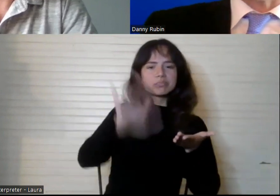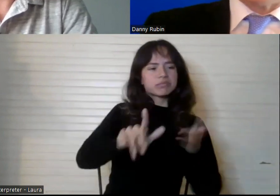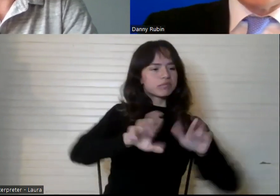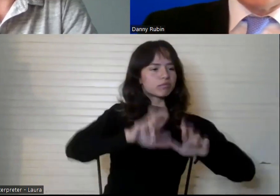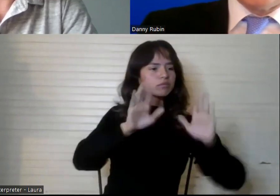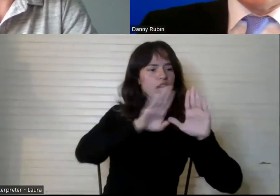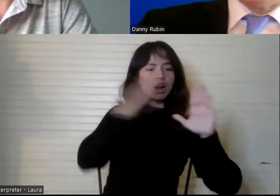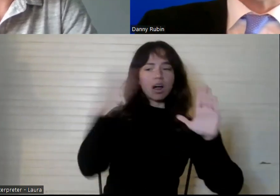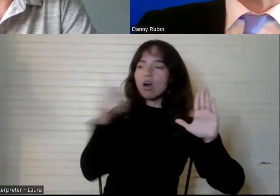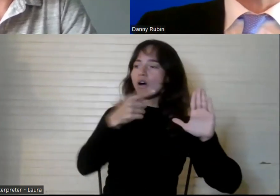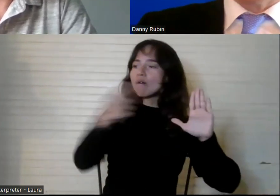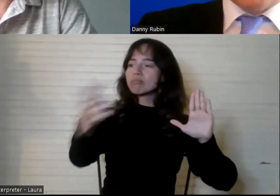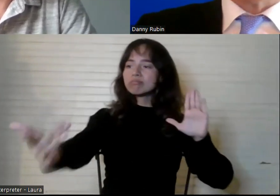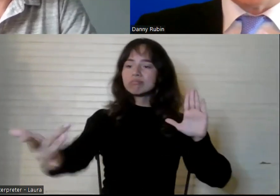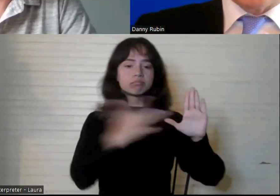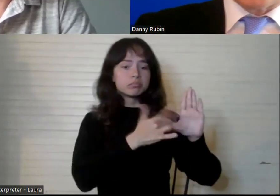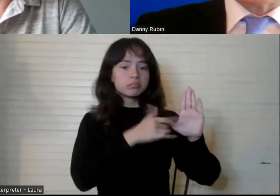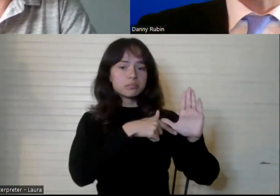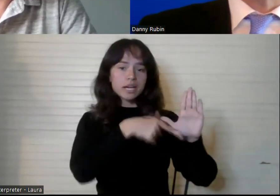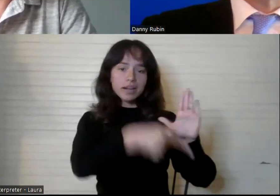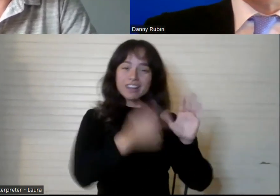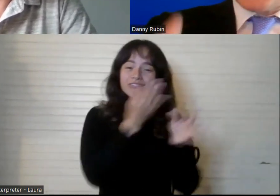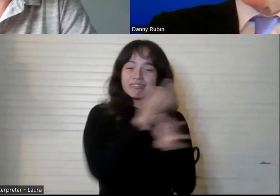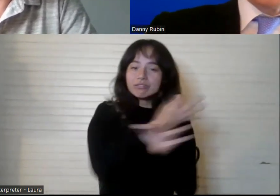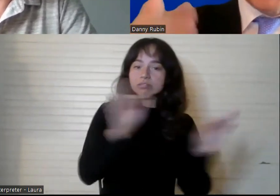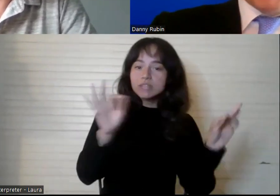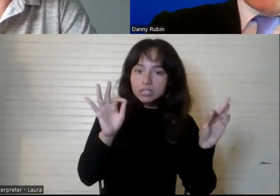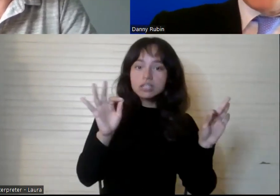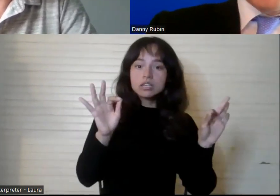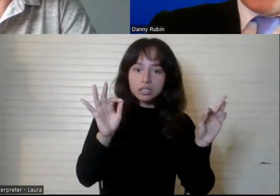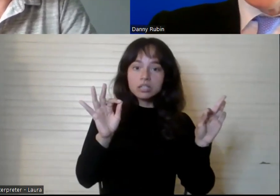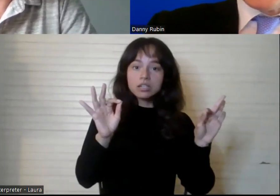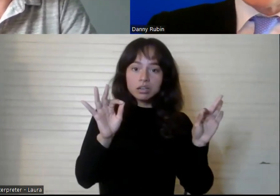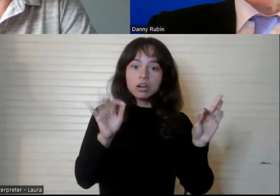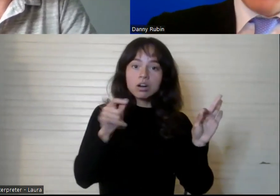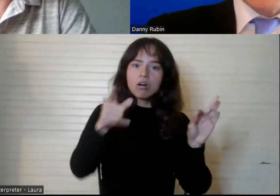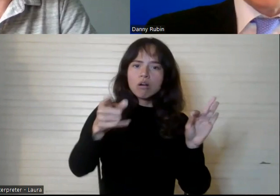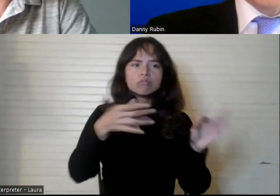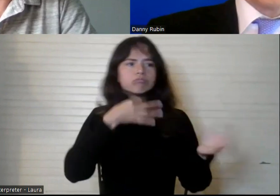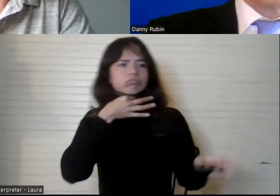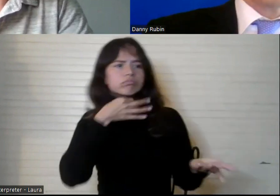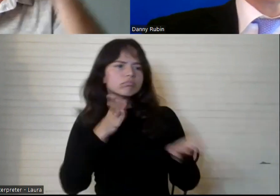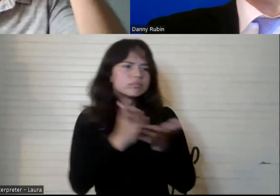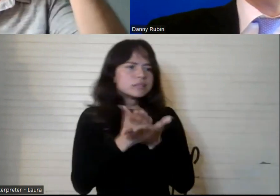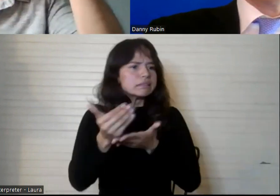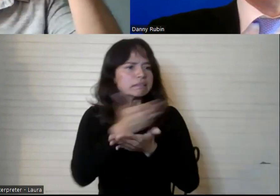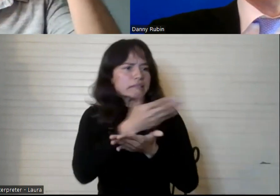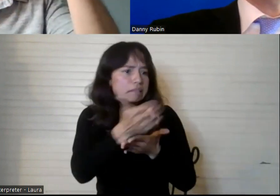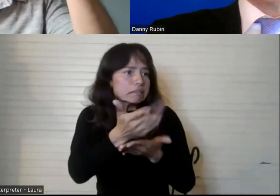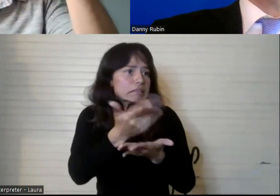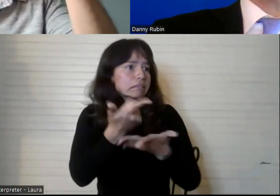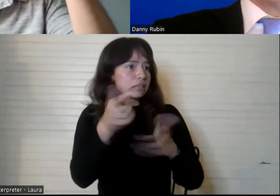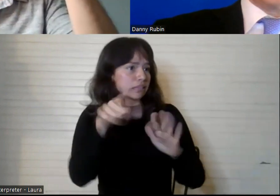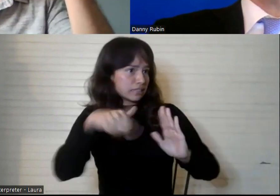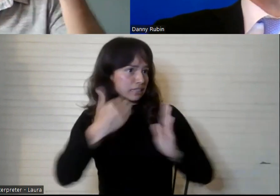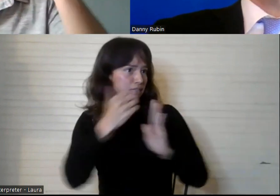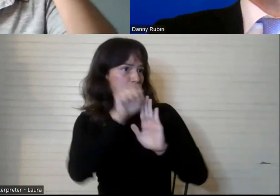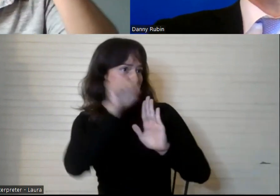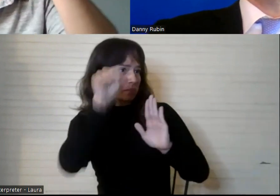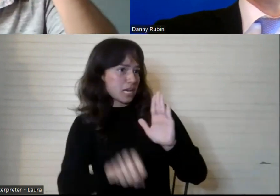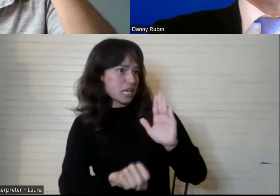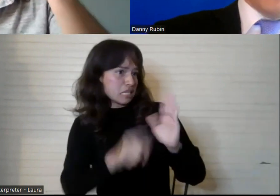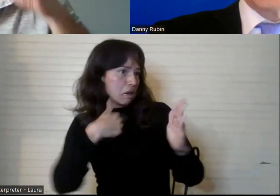per site to use this resource. But if you'd like to explore it at no cost this semester, I'm going to give you a link in the